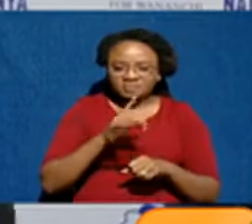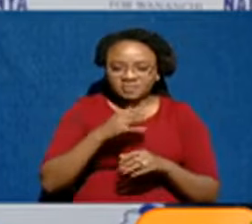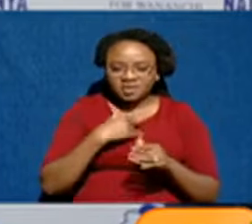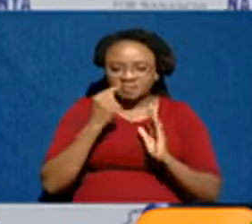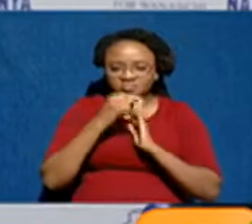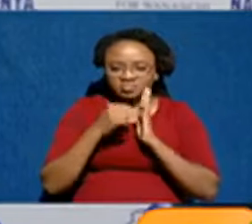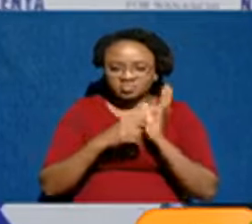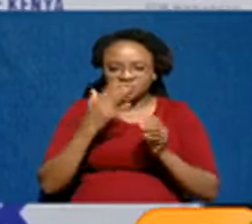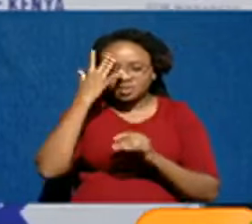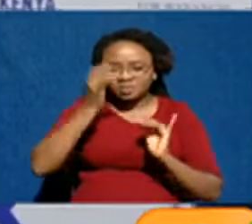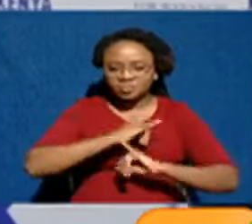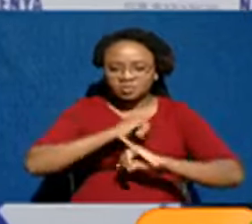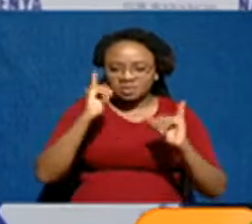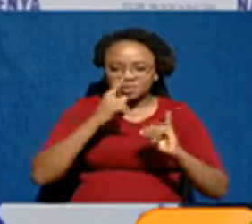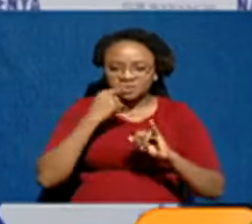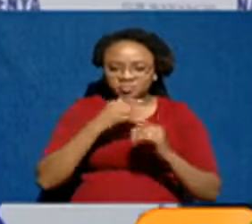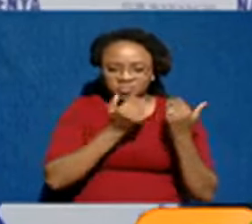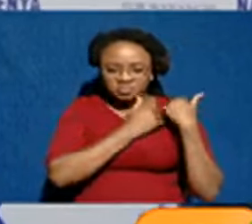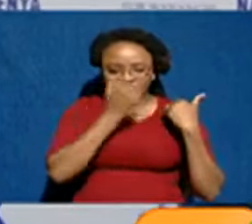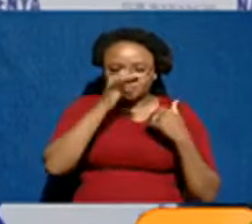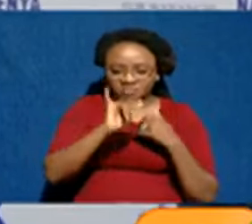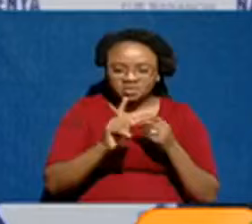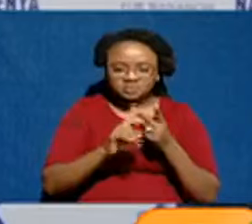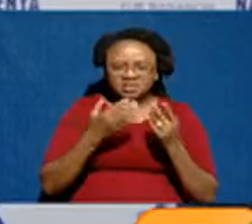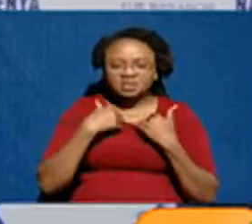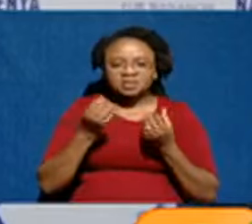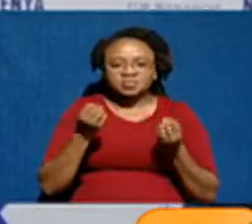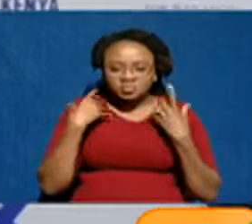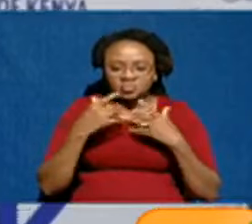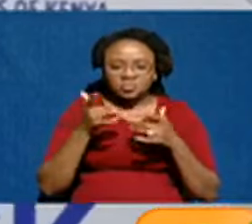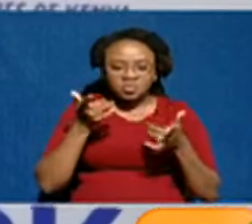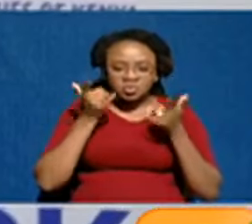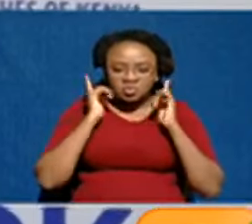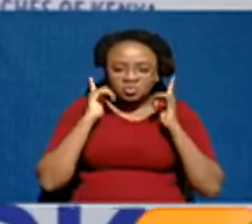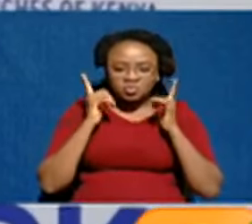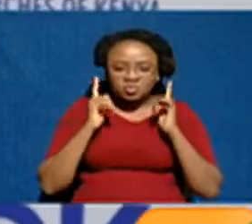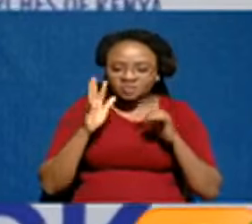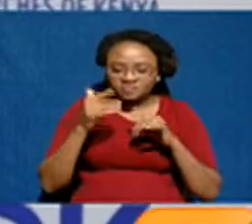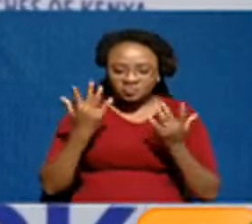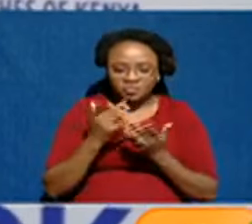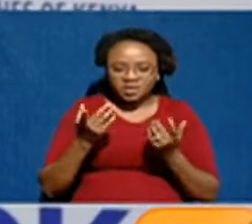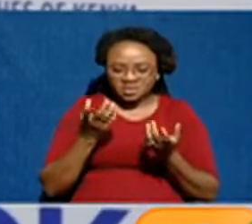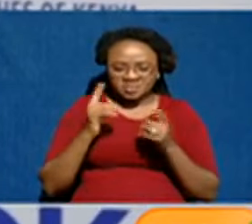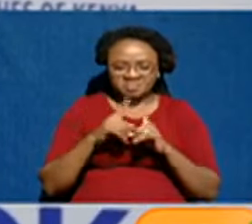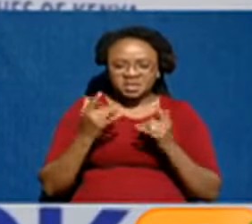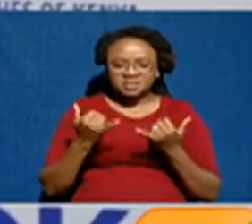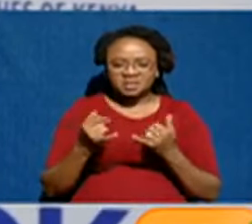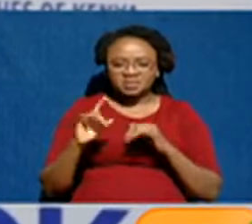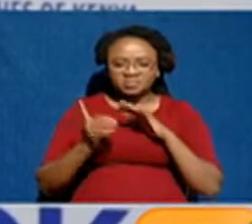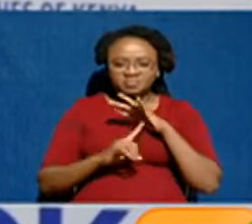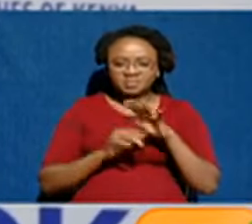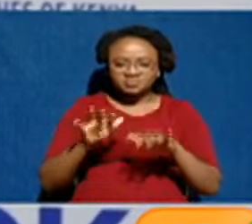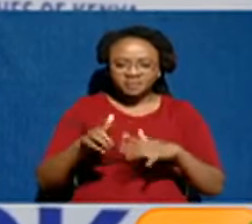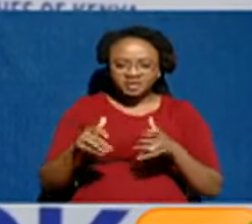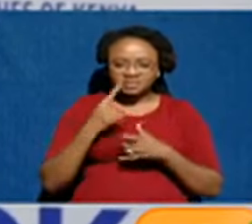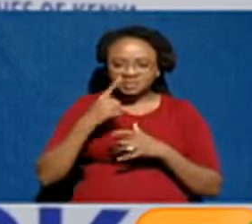are the storekeepers. They have the lorries that transport it. The Minister of Agriculture should not come and tell us ilikuwa ikatembea.